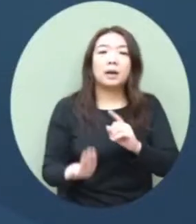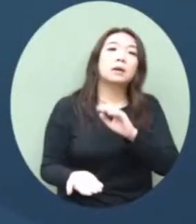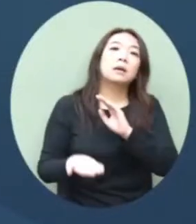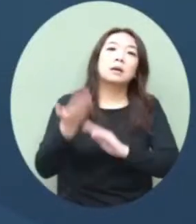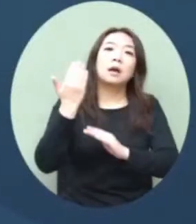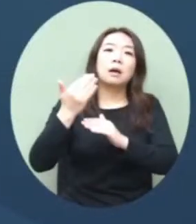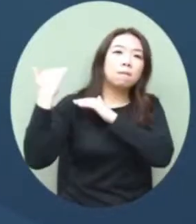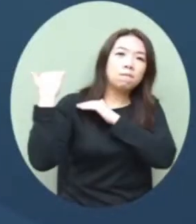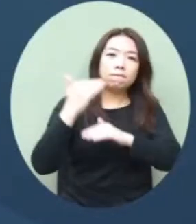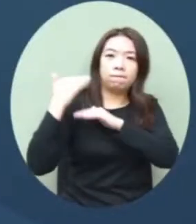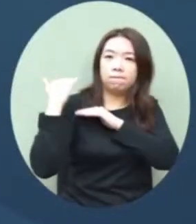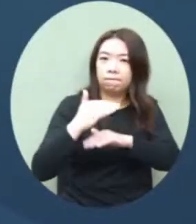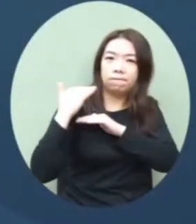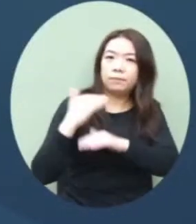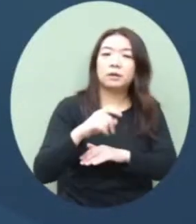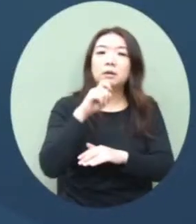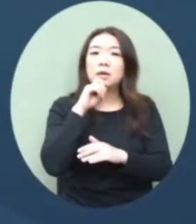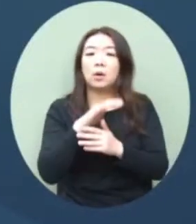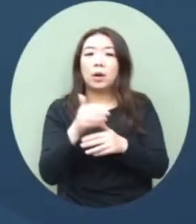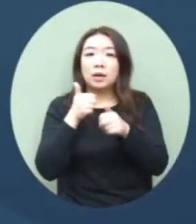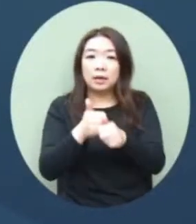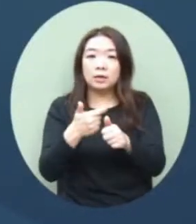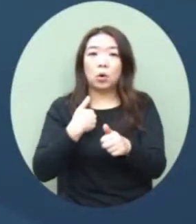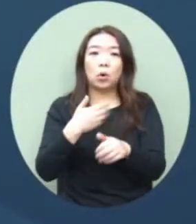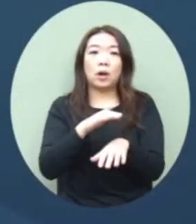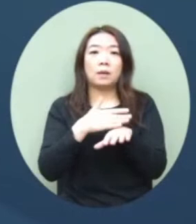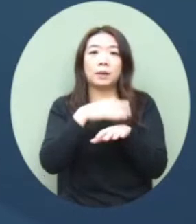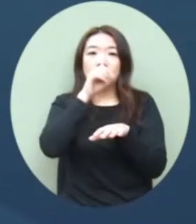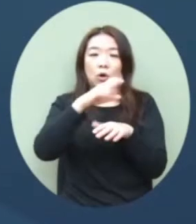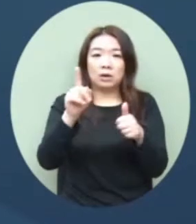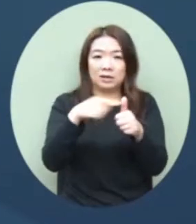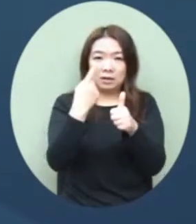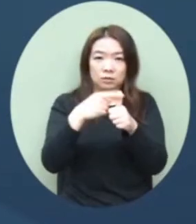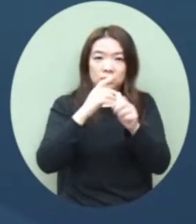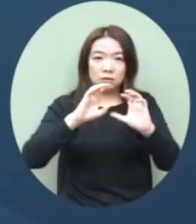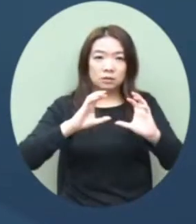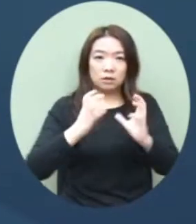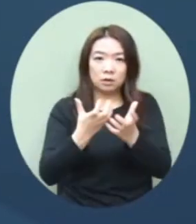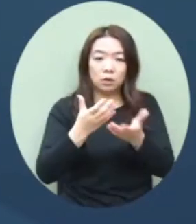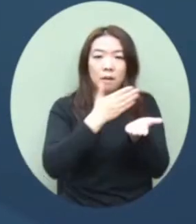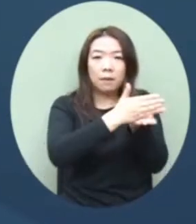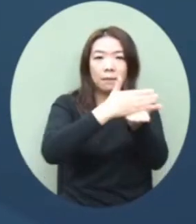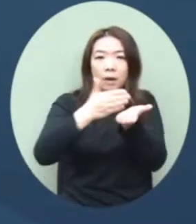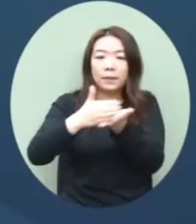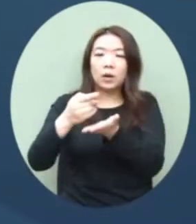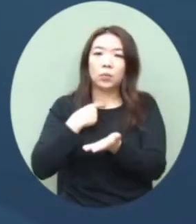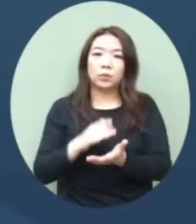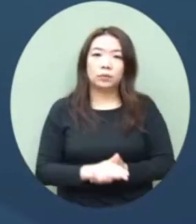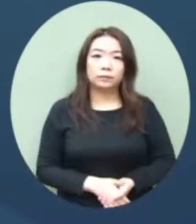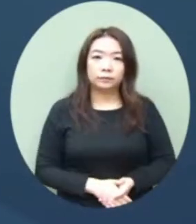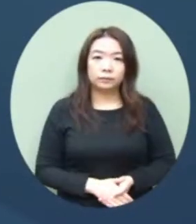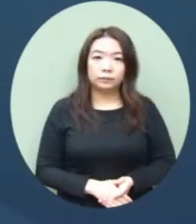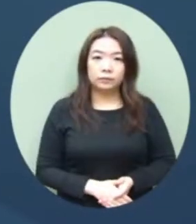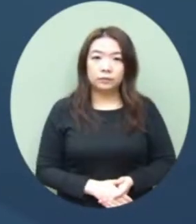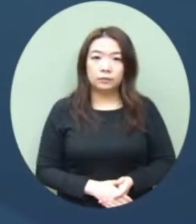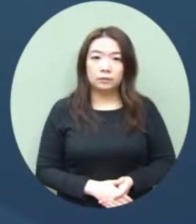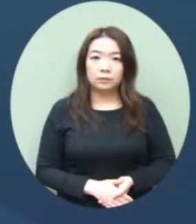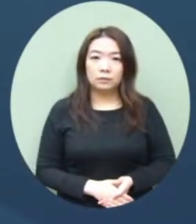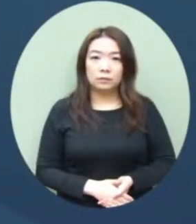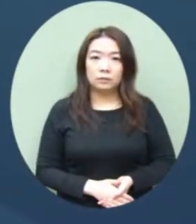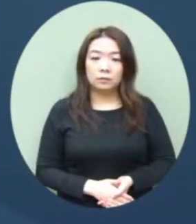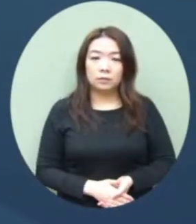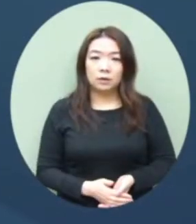millions of such kits would arrive, and then we will distribute these kits based on the priority list I